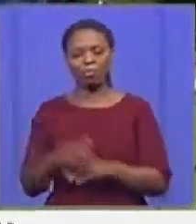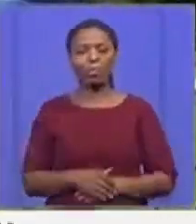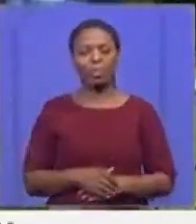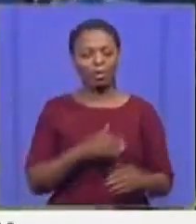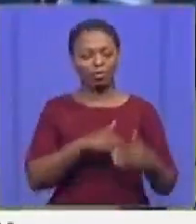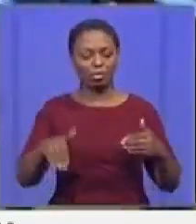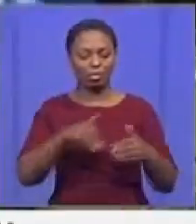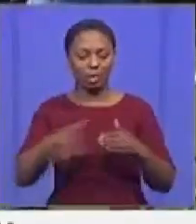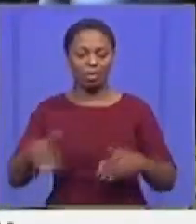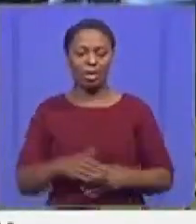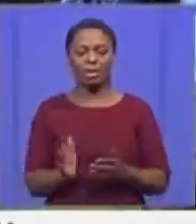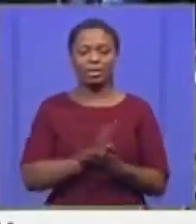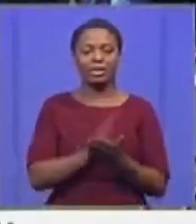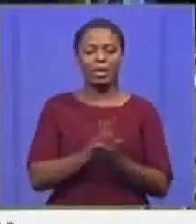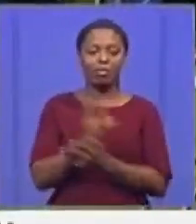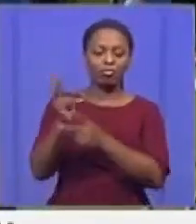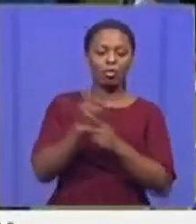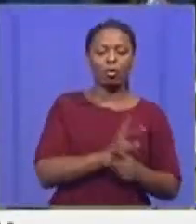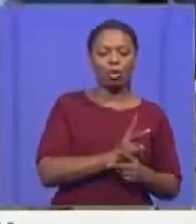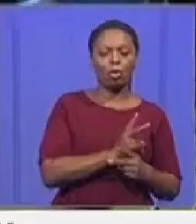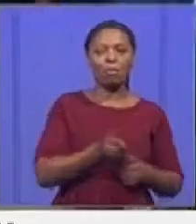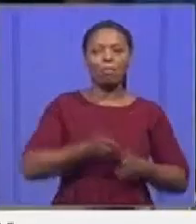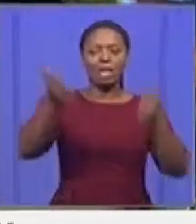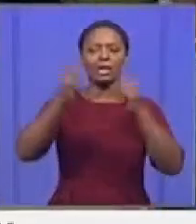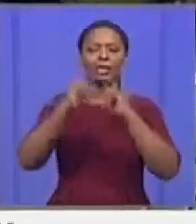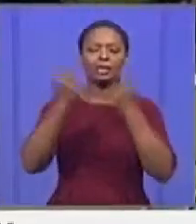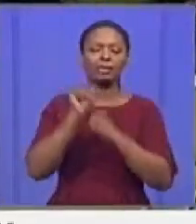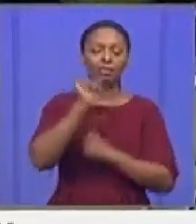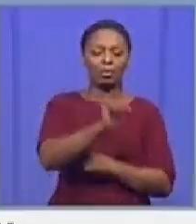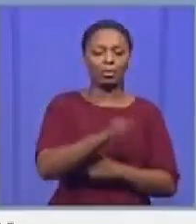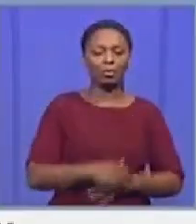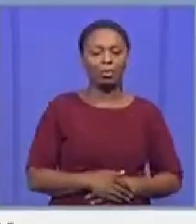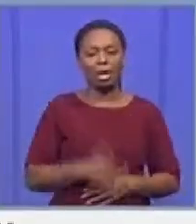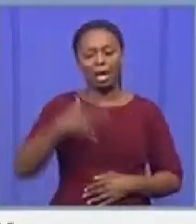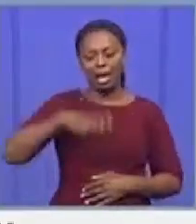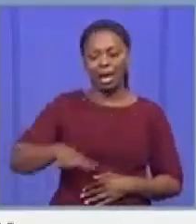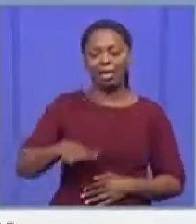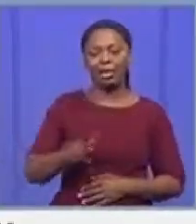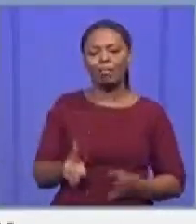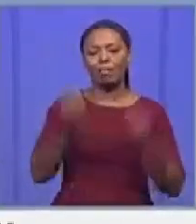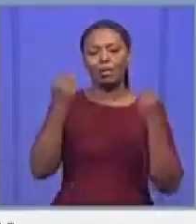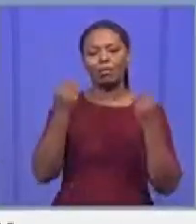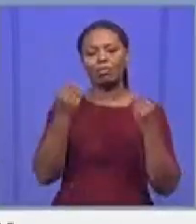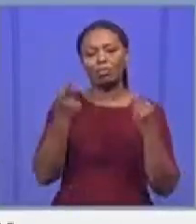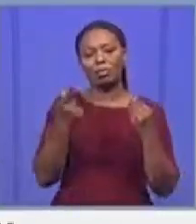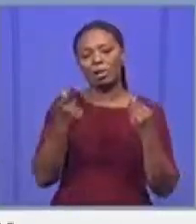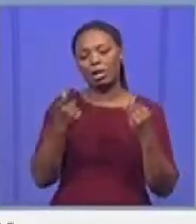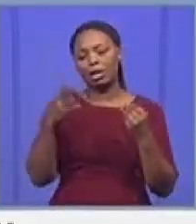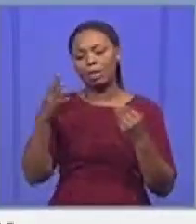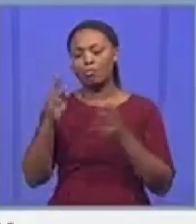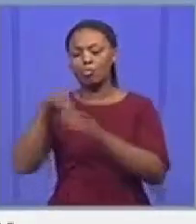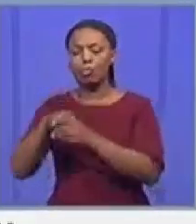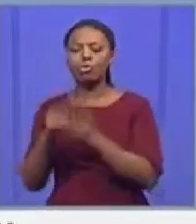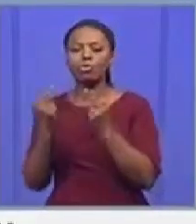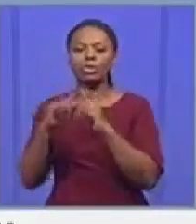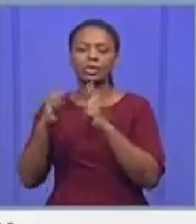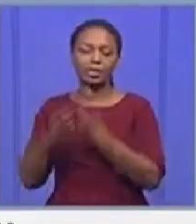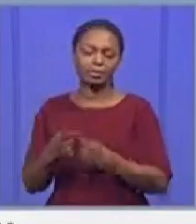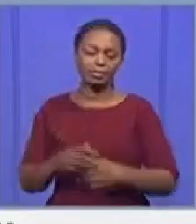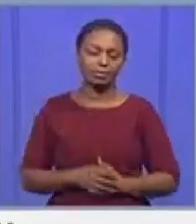le dibapadi tse mmalwa tse kadimilweng tse tla khutlela dihlopeng tsa bona ha ba bang ba fumane le hae dihlopeng tse ntjha. Le